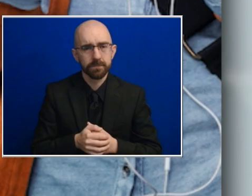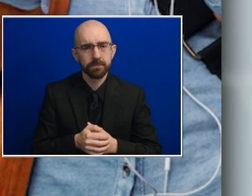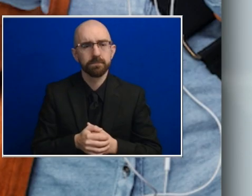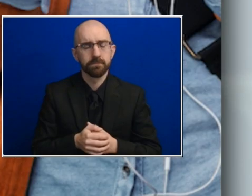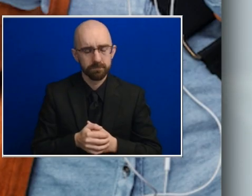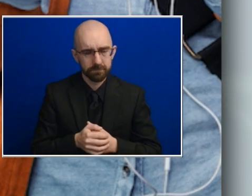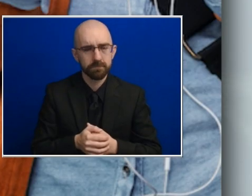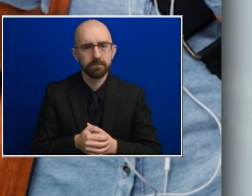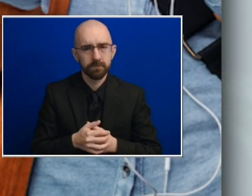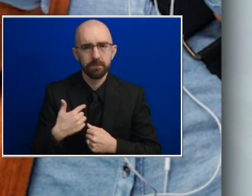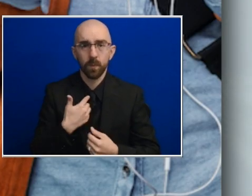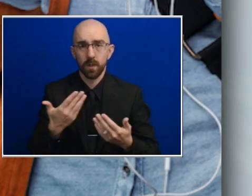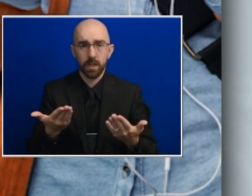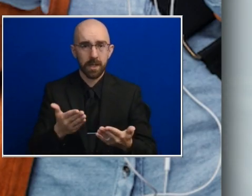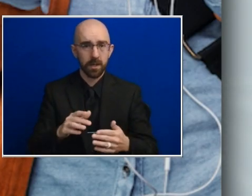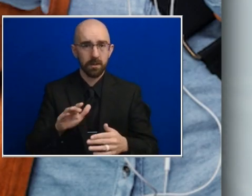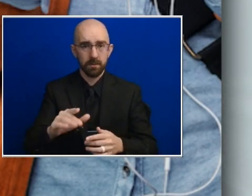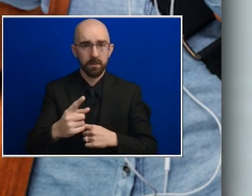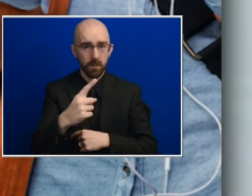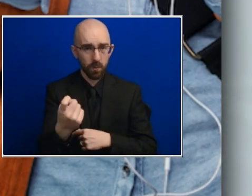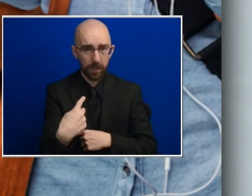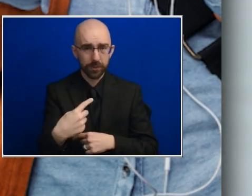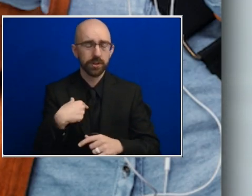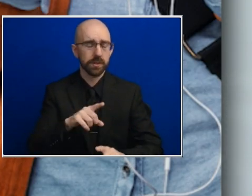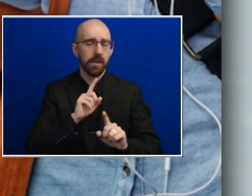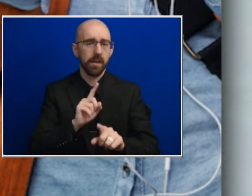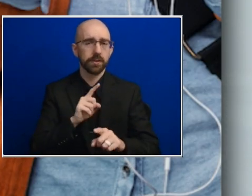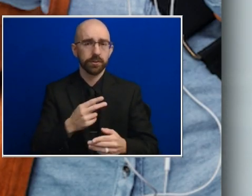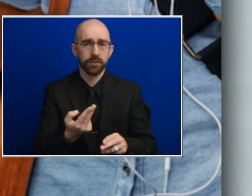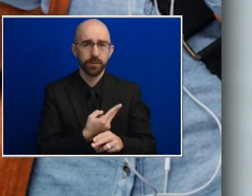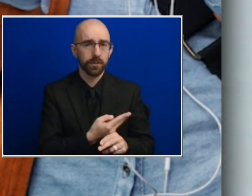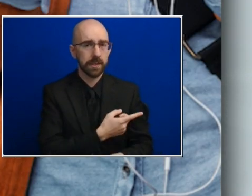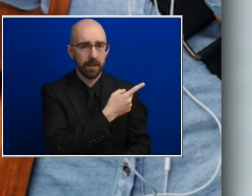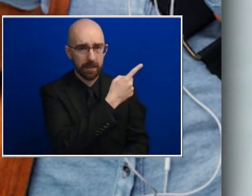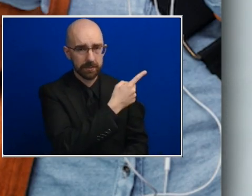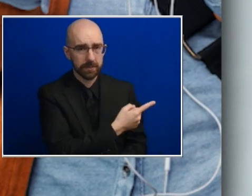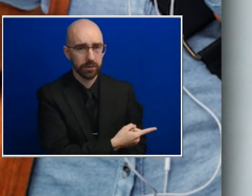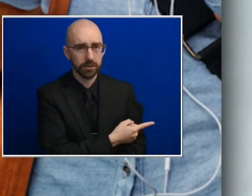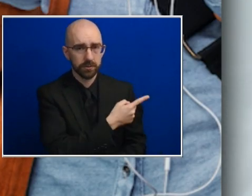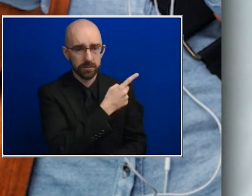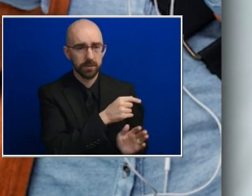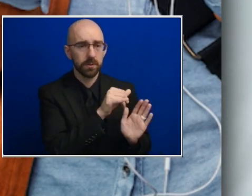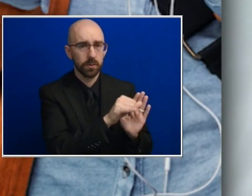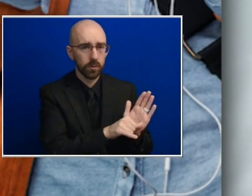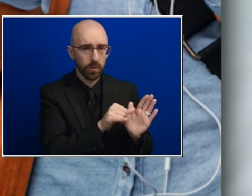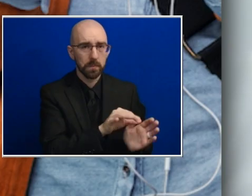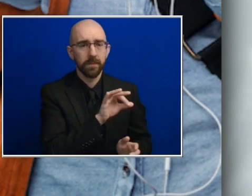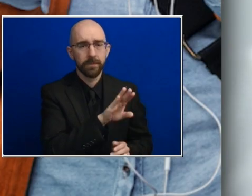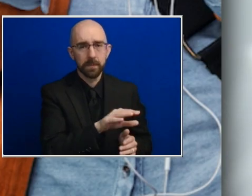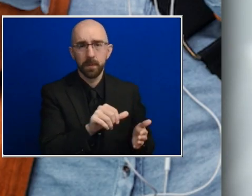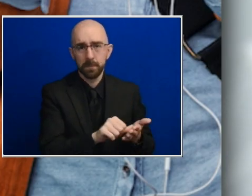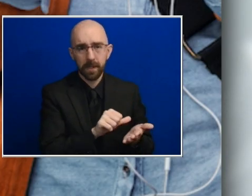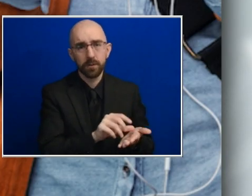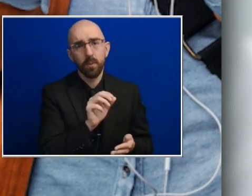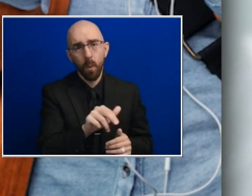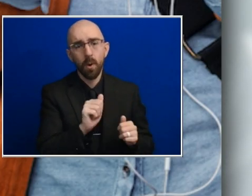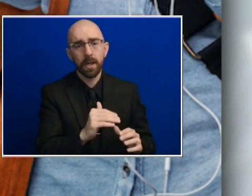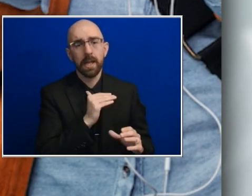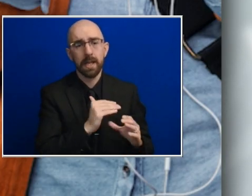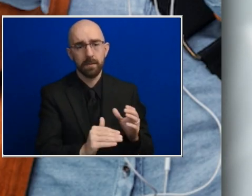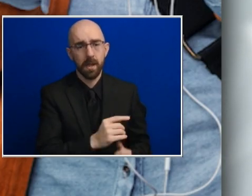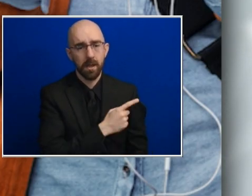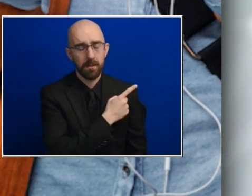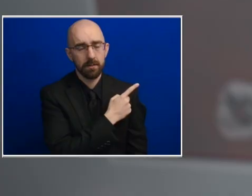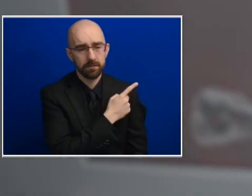We are here to answer your questions. Please send them in using links on your screen to our YouTube and Facebook pages, or you can email the Medical News